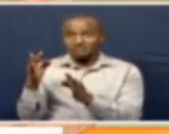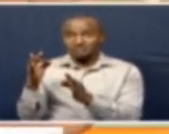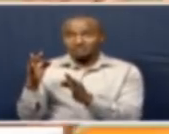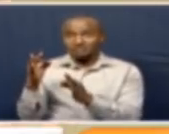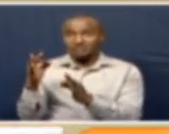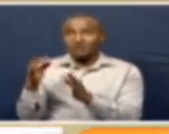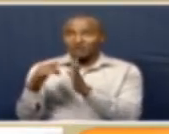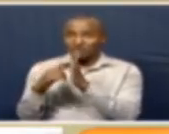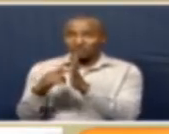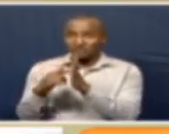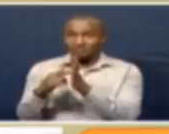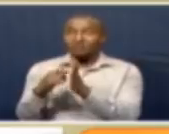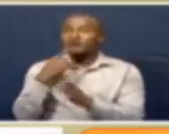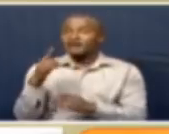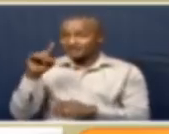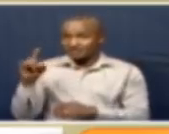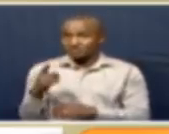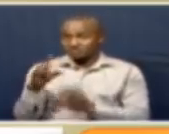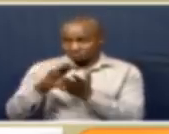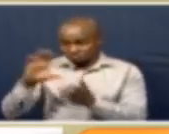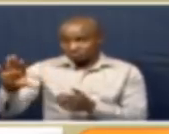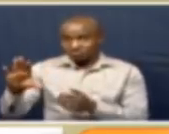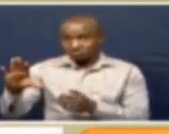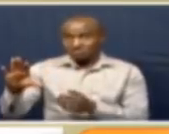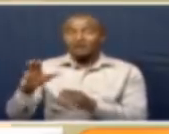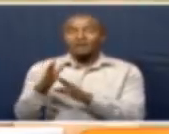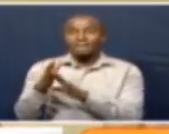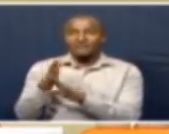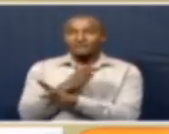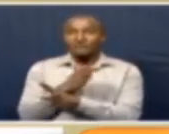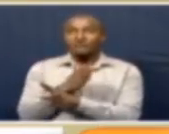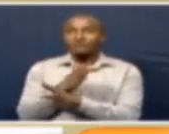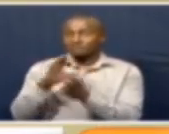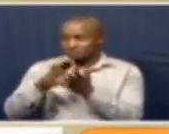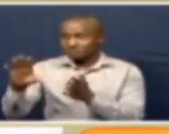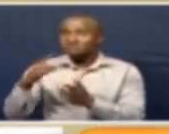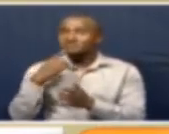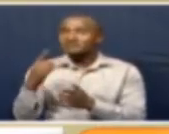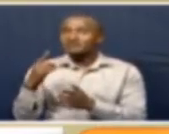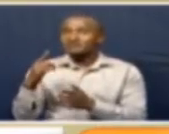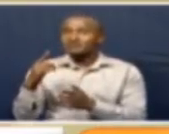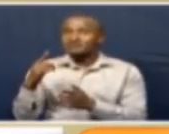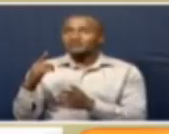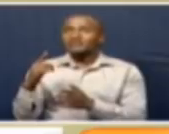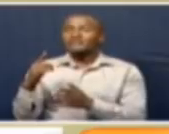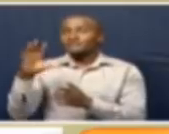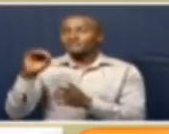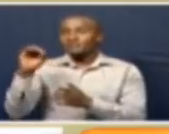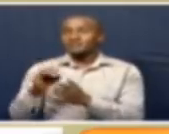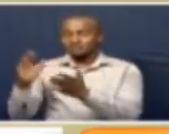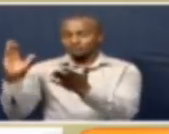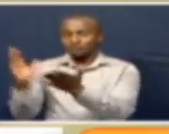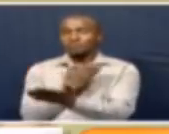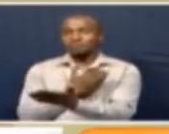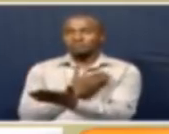for example, Olive 100,000 shillings. So before they even reach to Olive, they cut the pay to 50%, yeah?